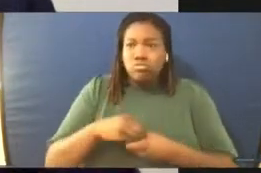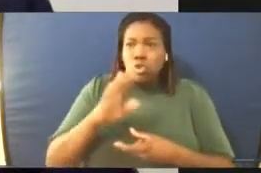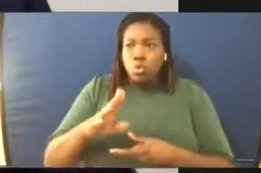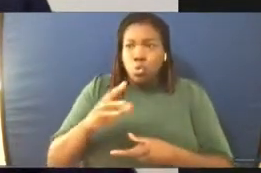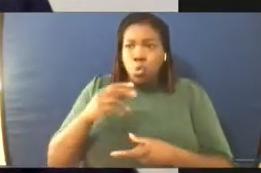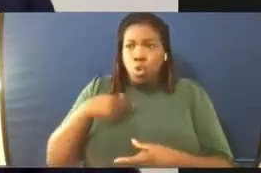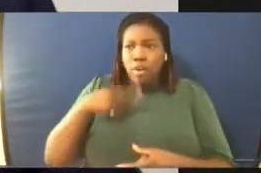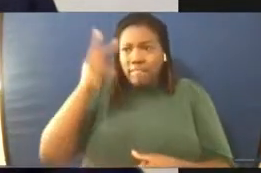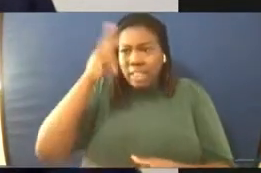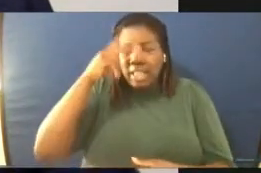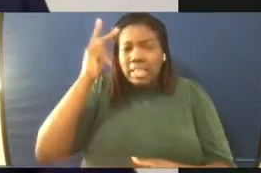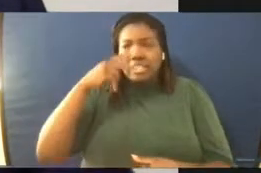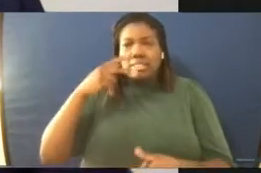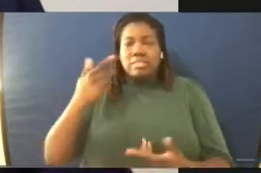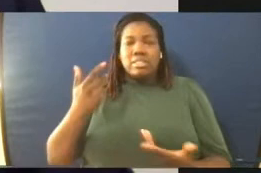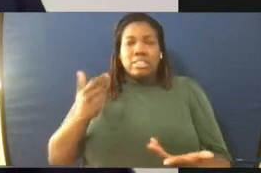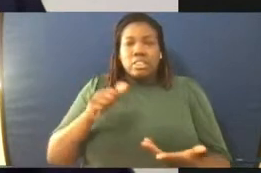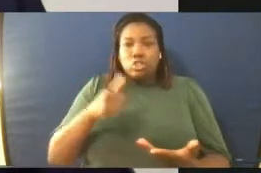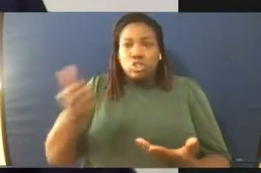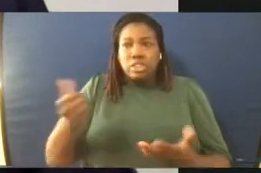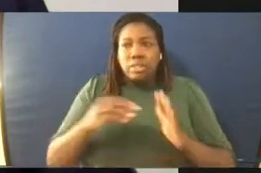in any of these models?